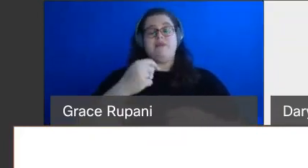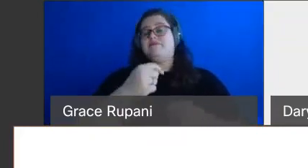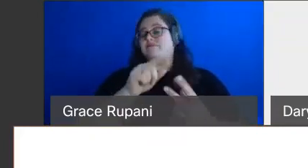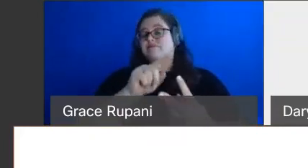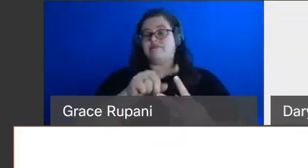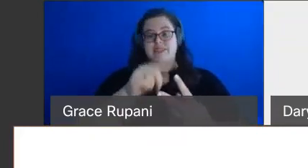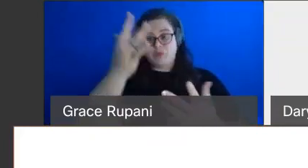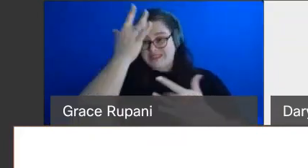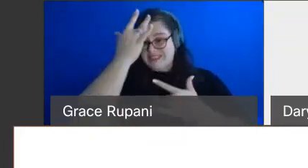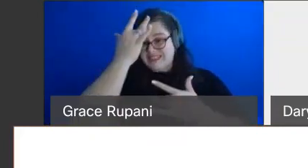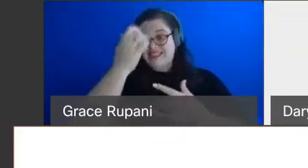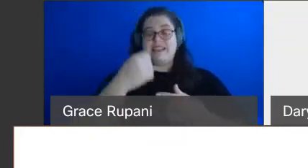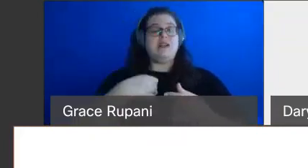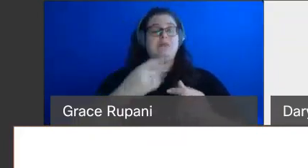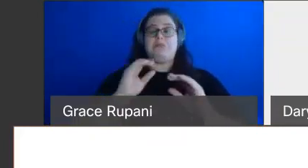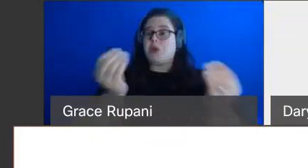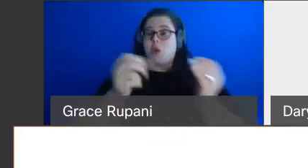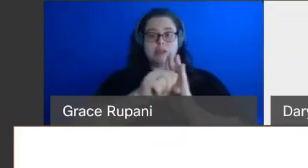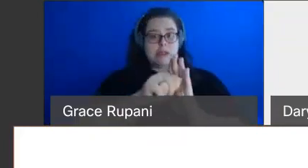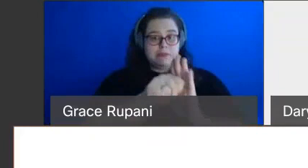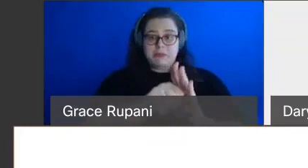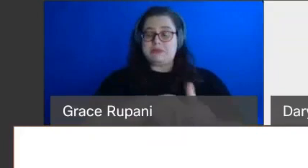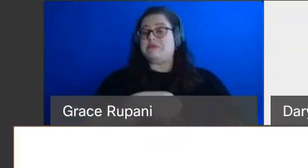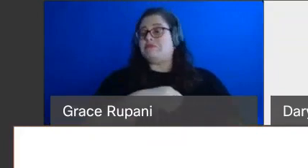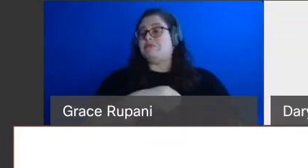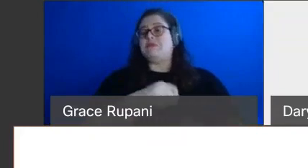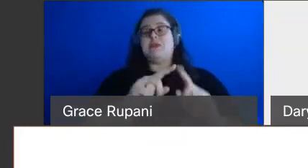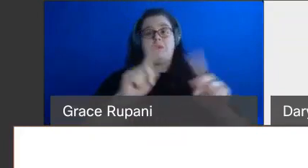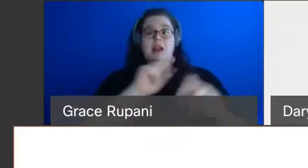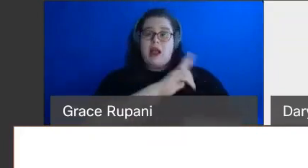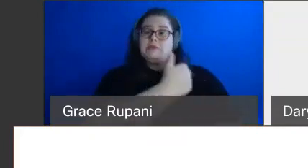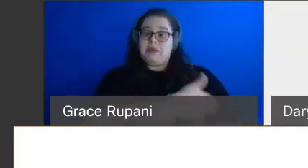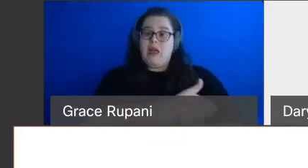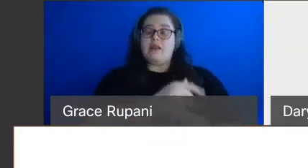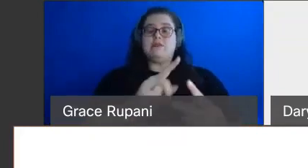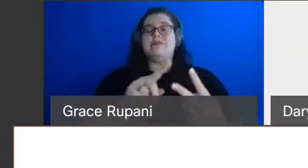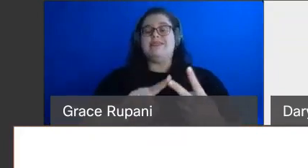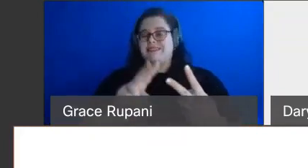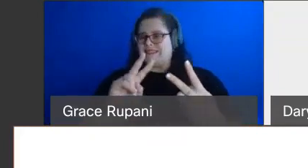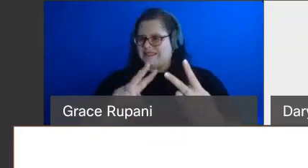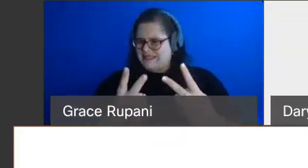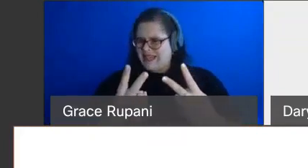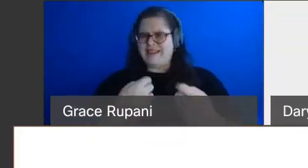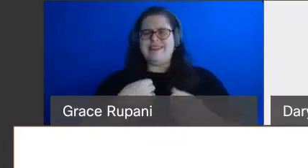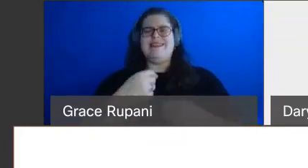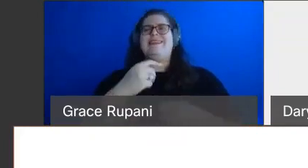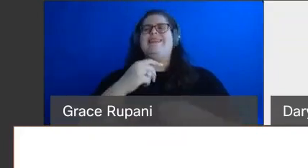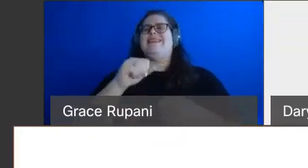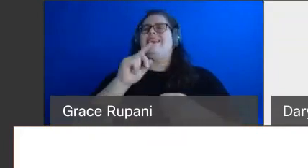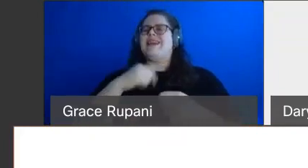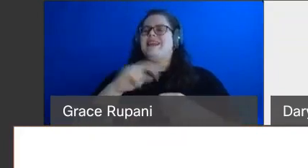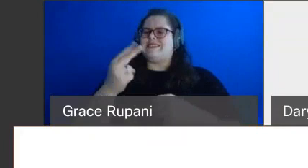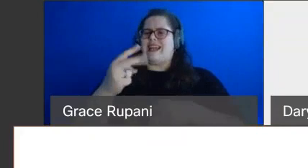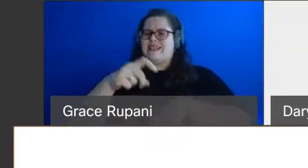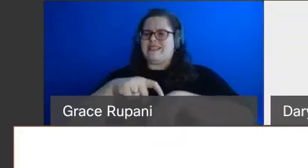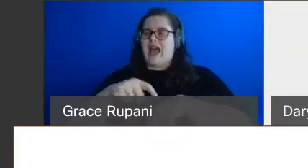more serious symptoms the first time and is asymptomatic the second time. But to date in January,